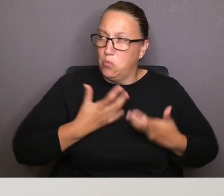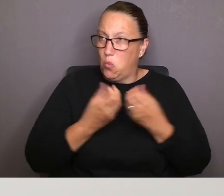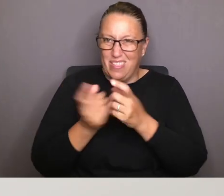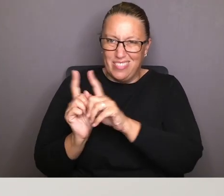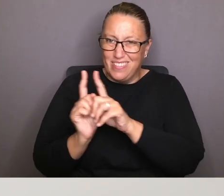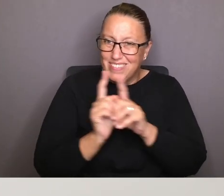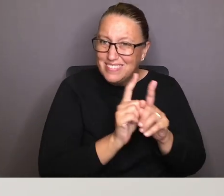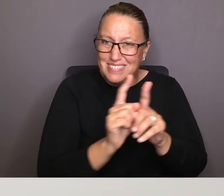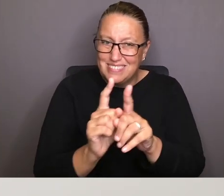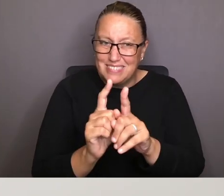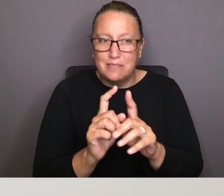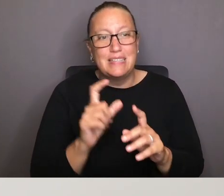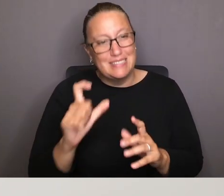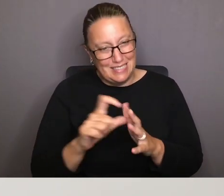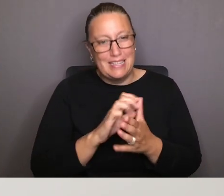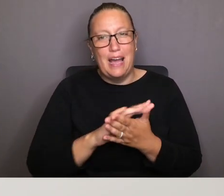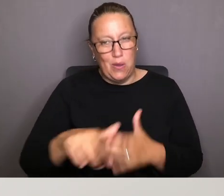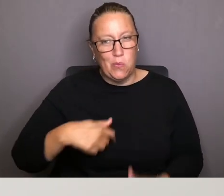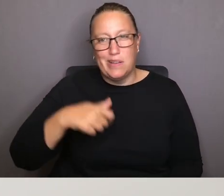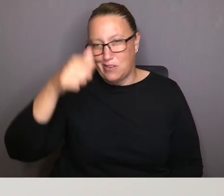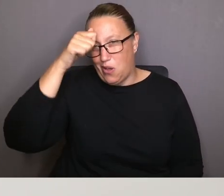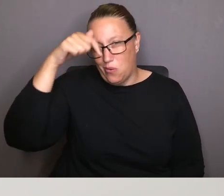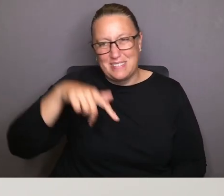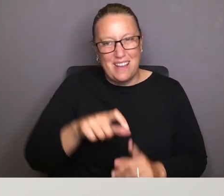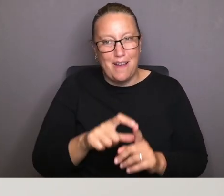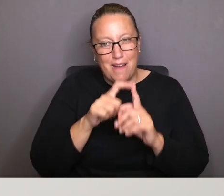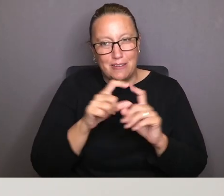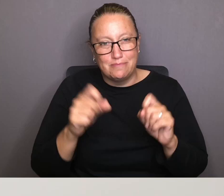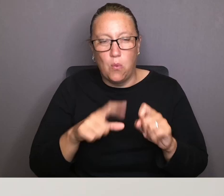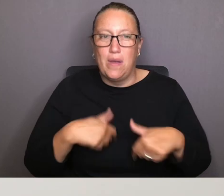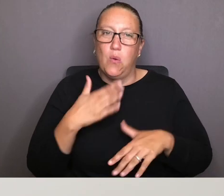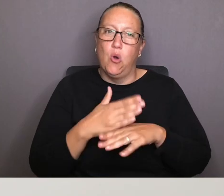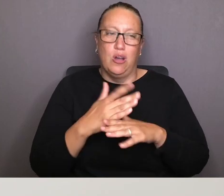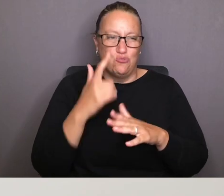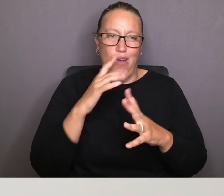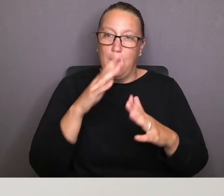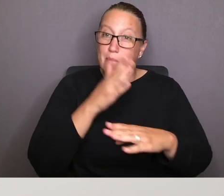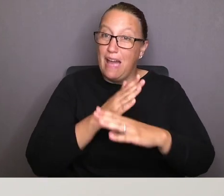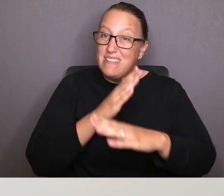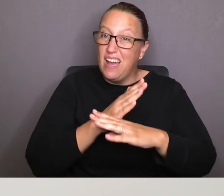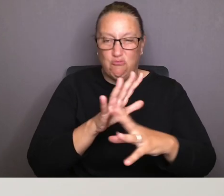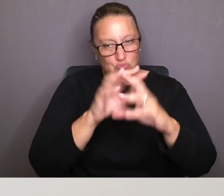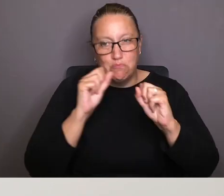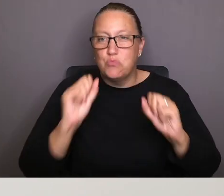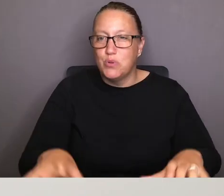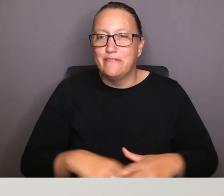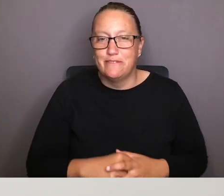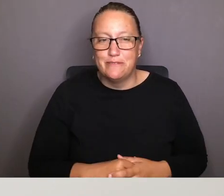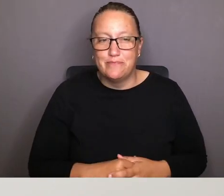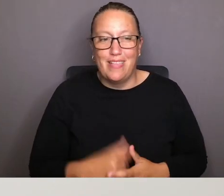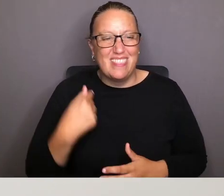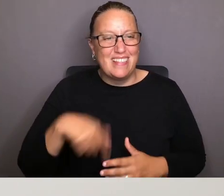you? At CEDAH, we know how hard it is, and we're working to remove these barriers. In this